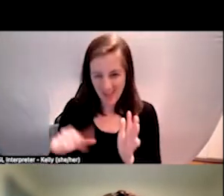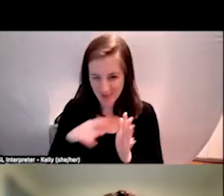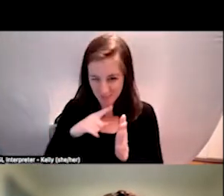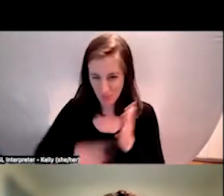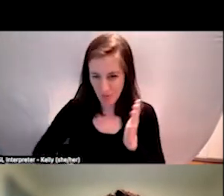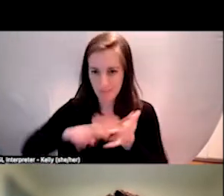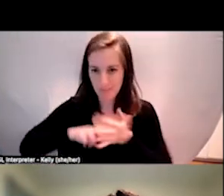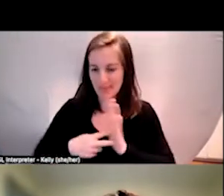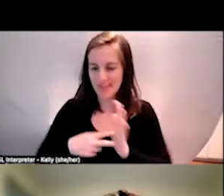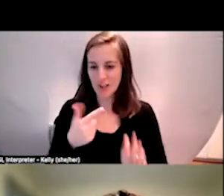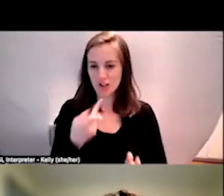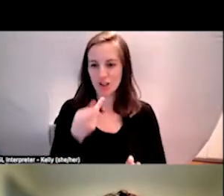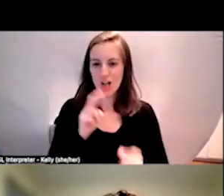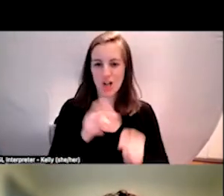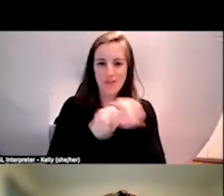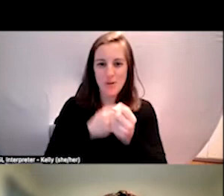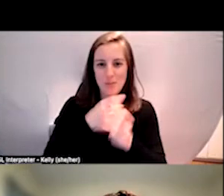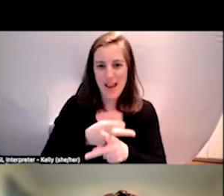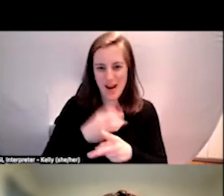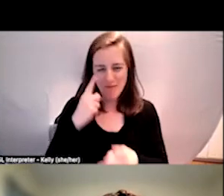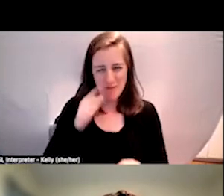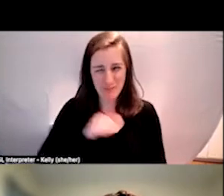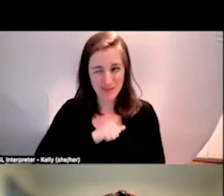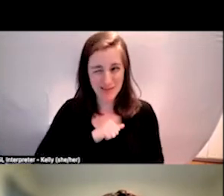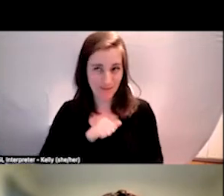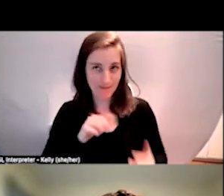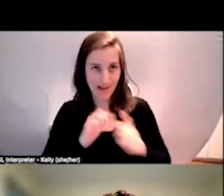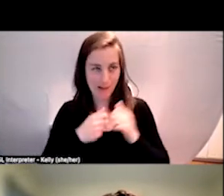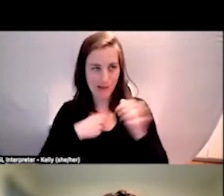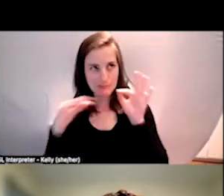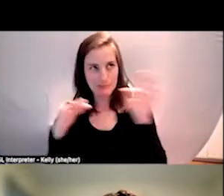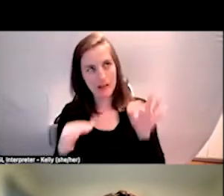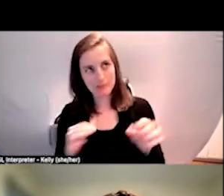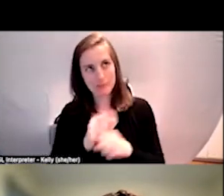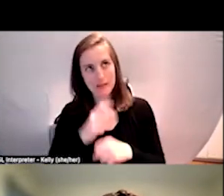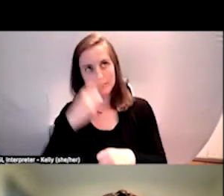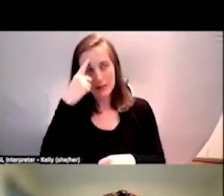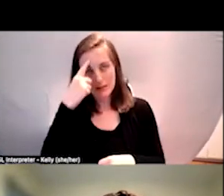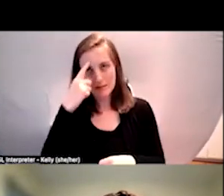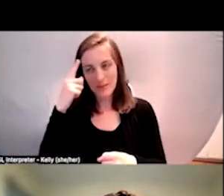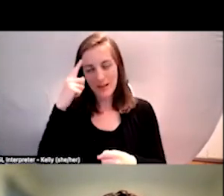sense. In a sense, it makes sense in my mind, and I think about it a lot.